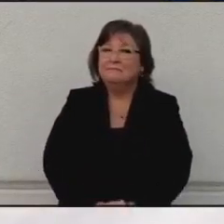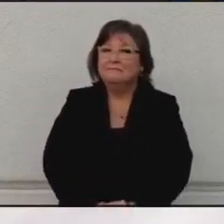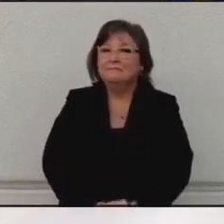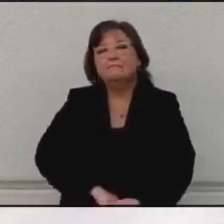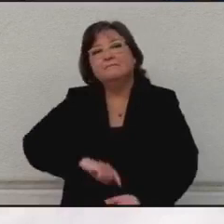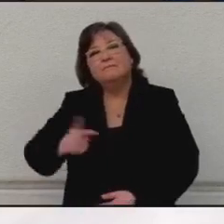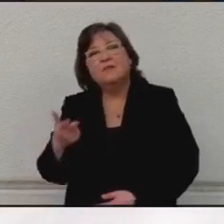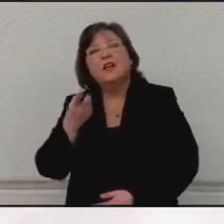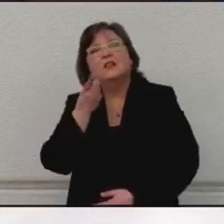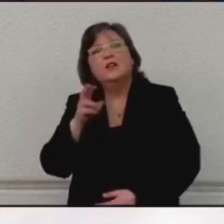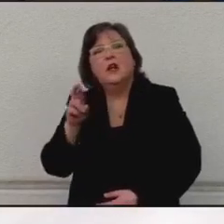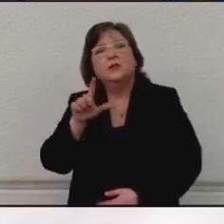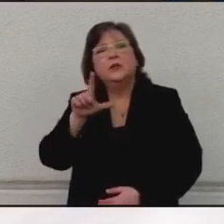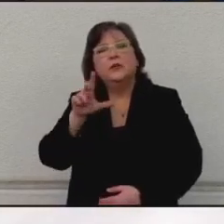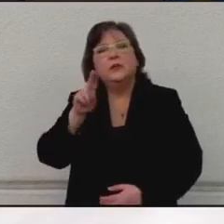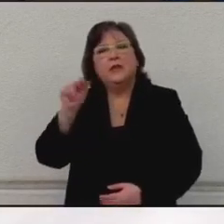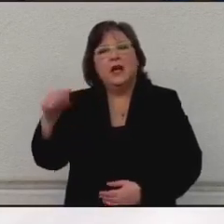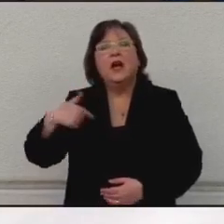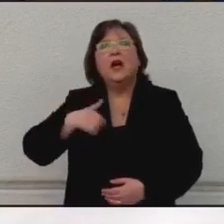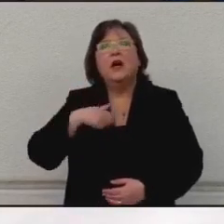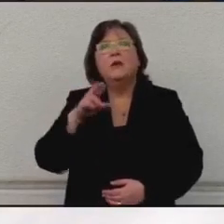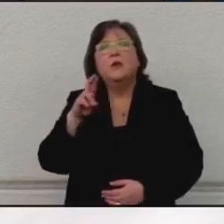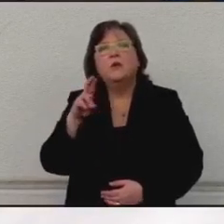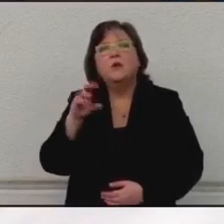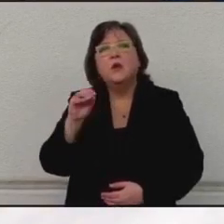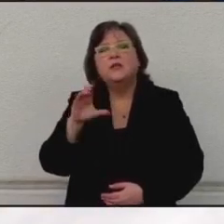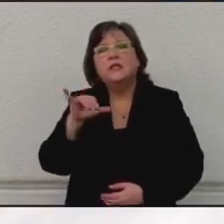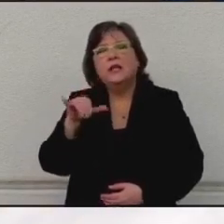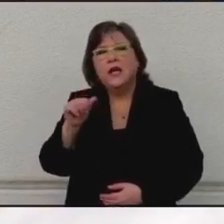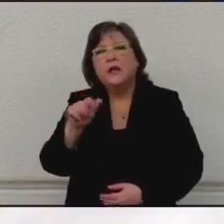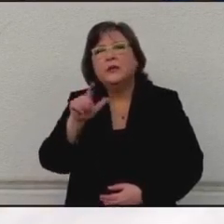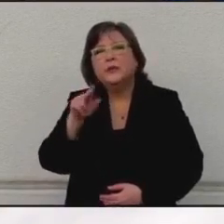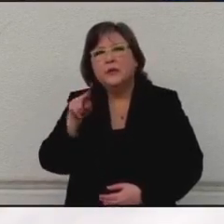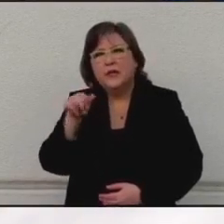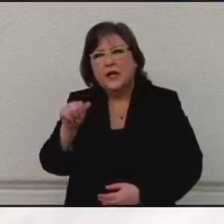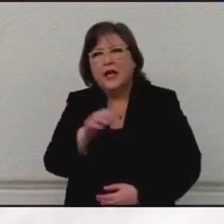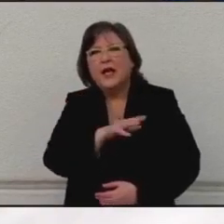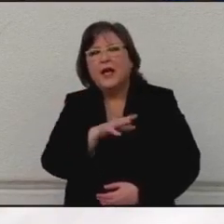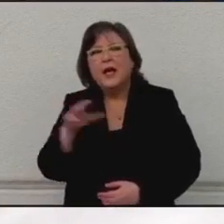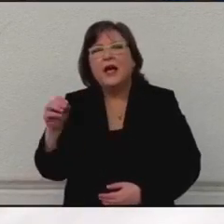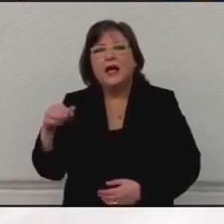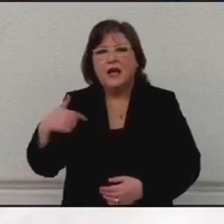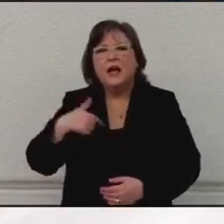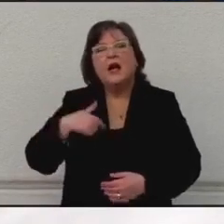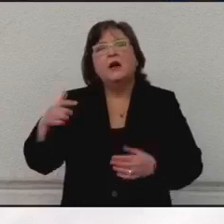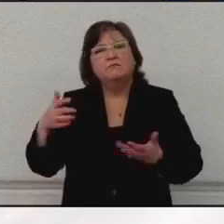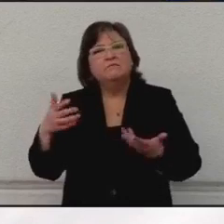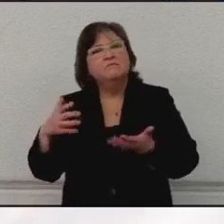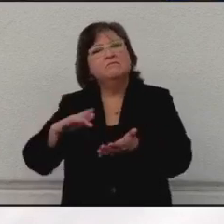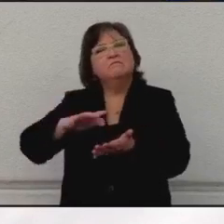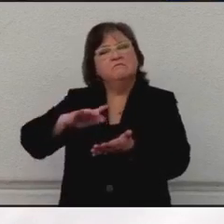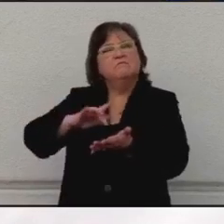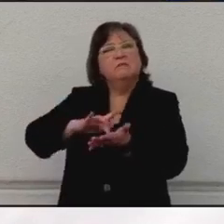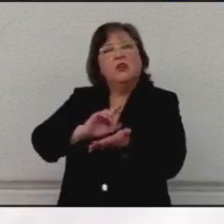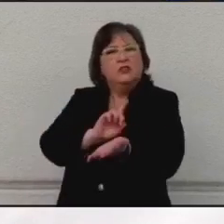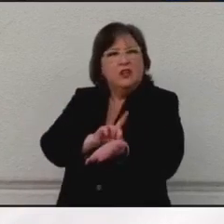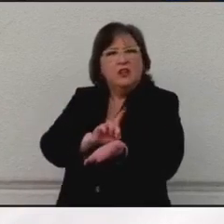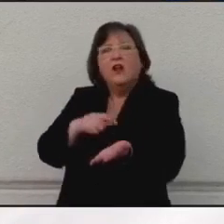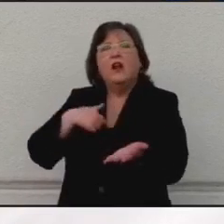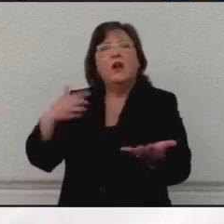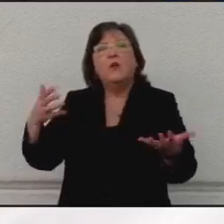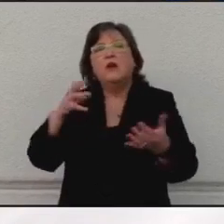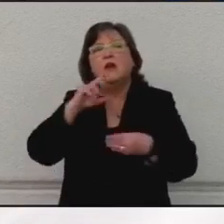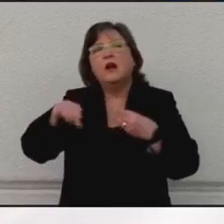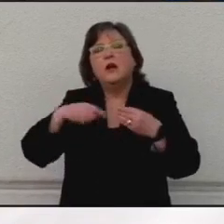Good afternoon, everybody. My name is Rocio Luna. I'm the Deputy Director of the Public Health Department for the County of Santa Clara. Today, I want to highlight some of the